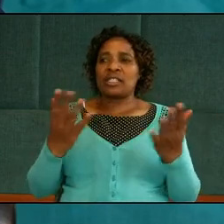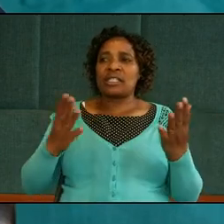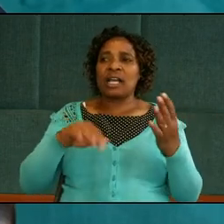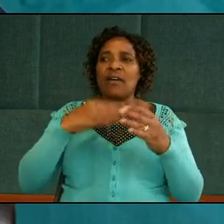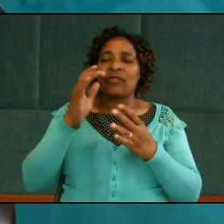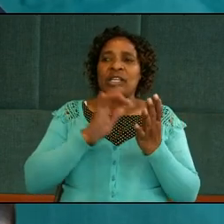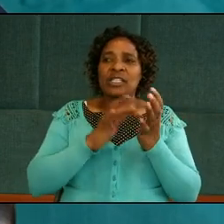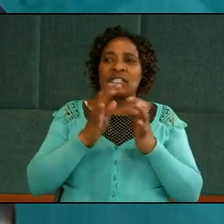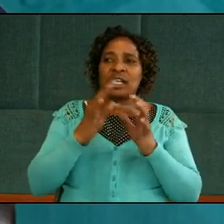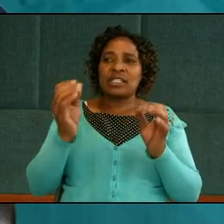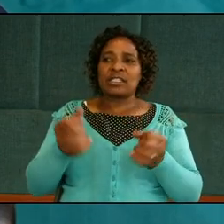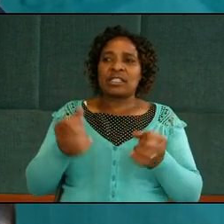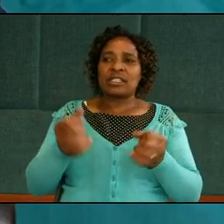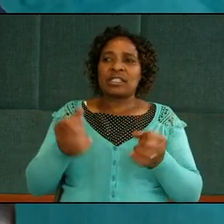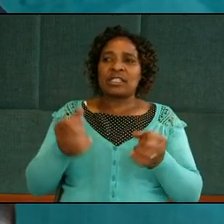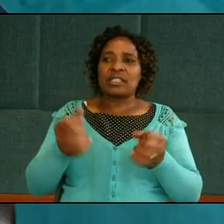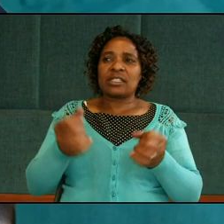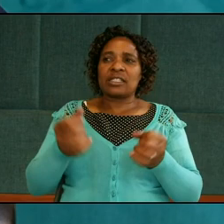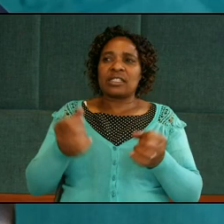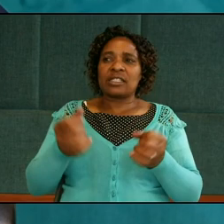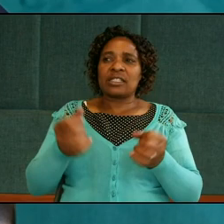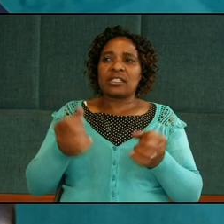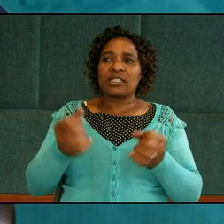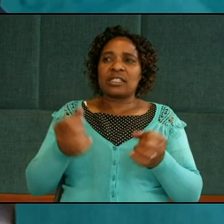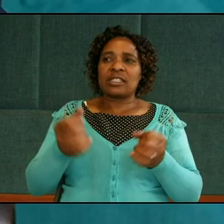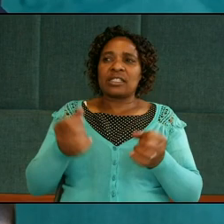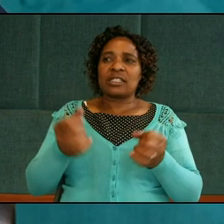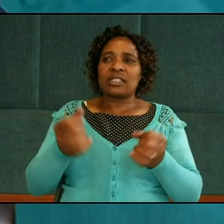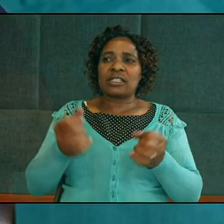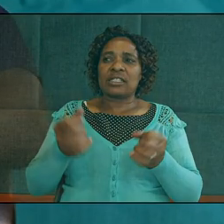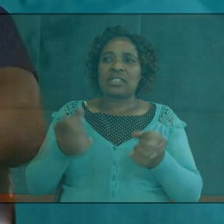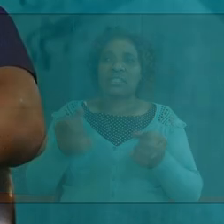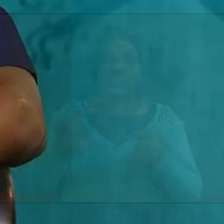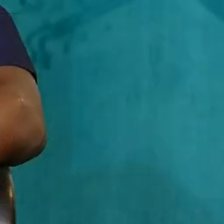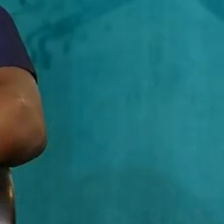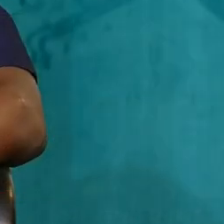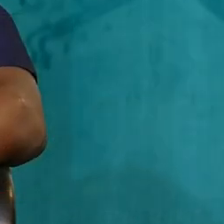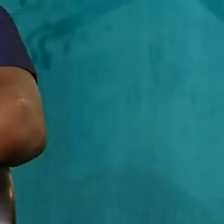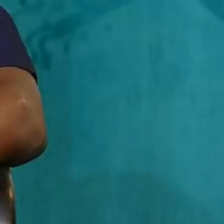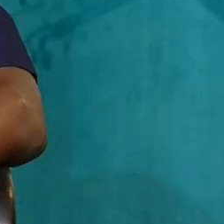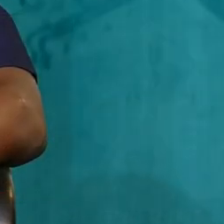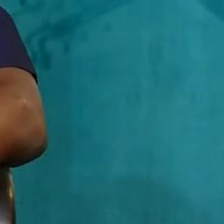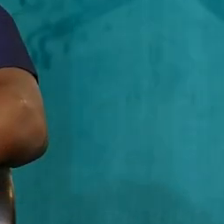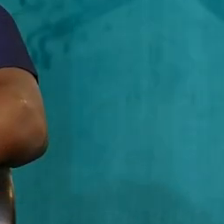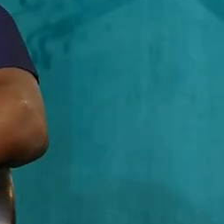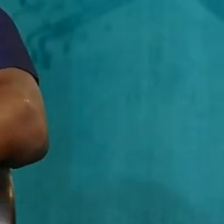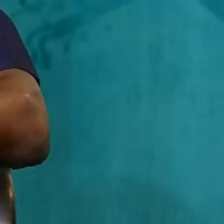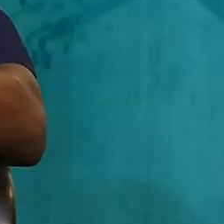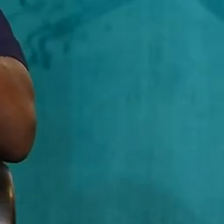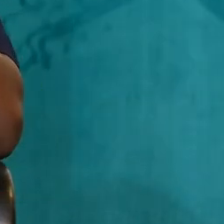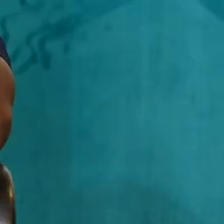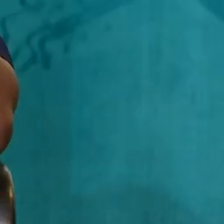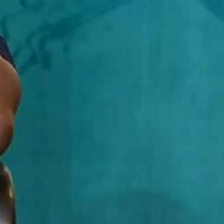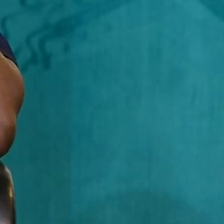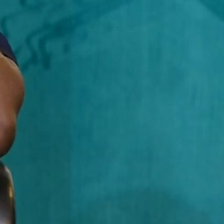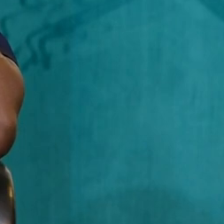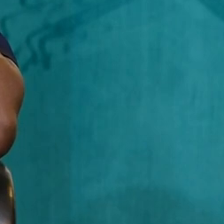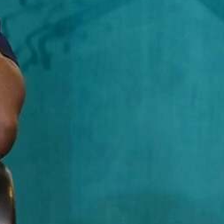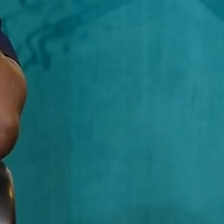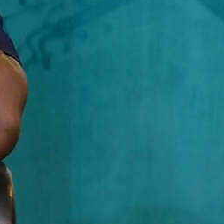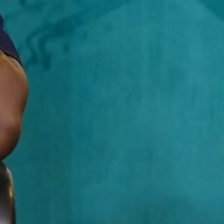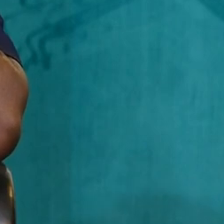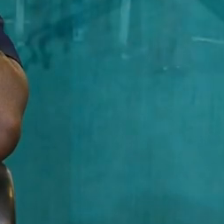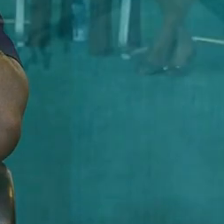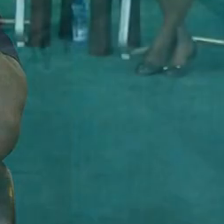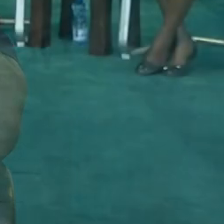Jesus has saved us, do we go back to these things, or do we still stick with what God is calling us to do? So those are some idols that we may